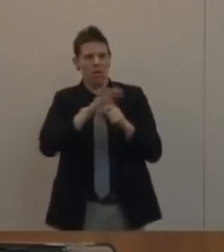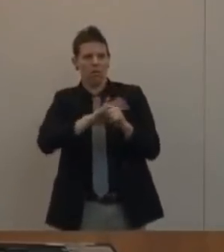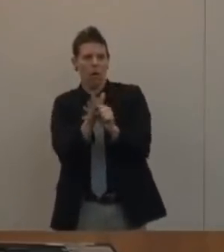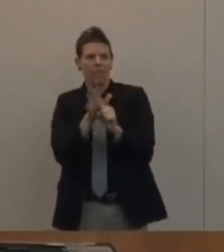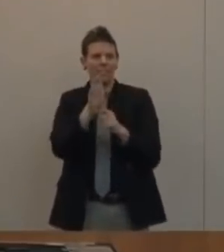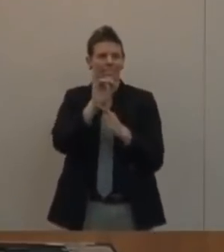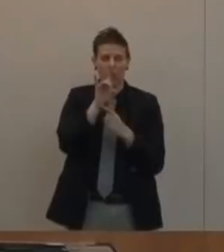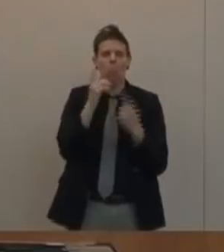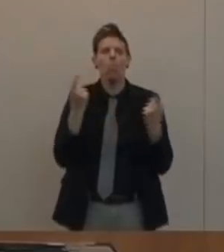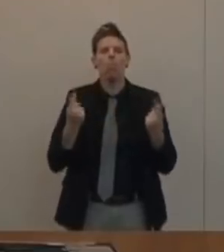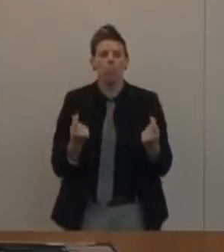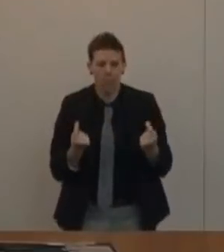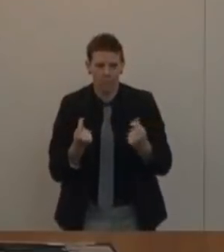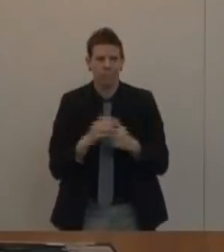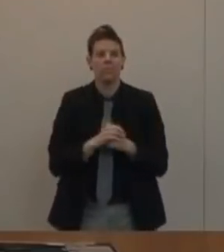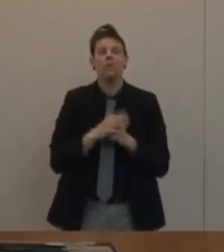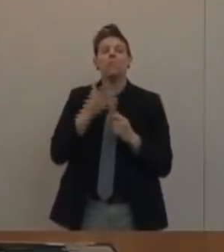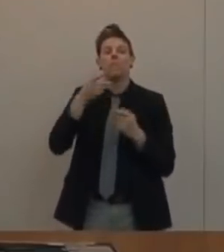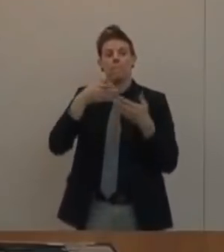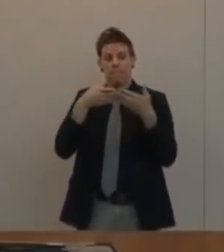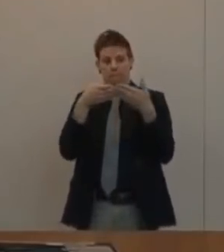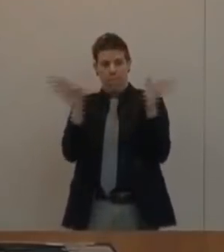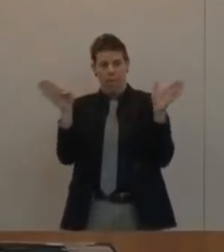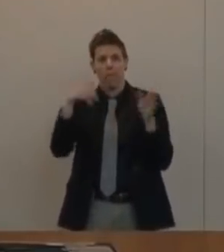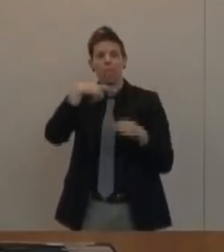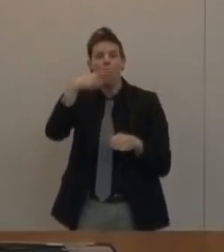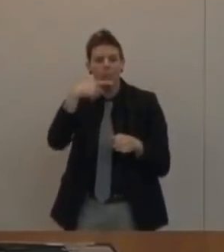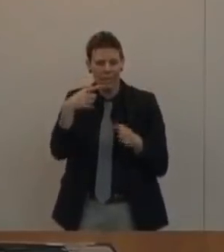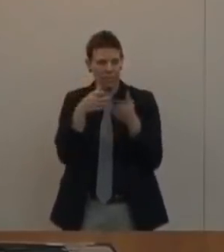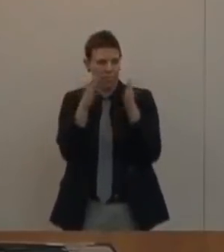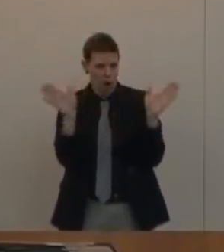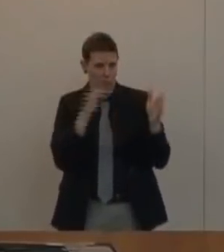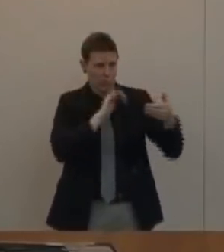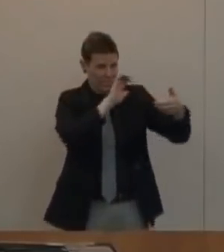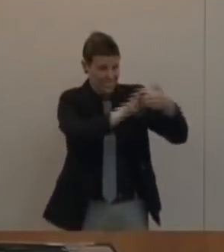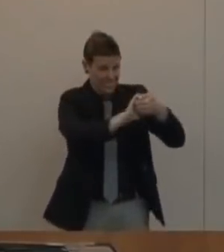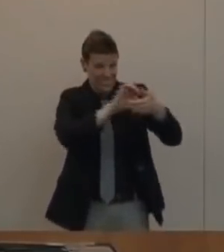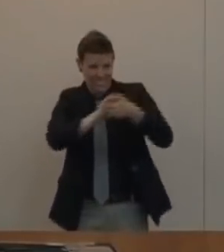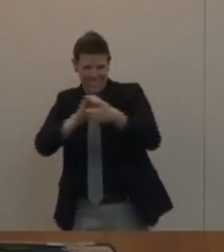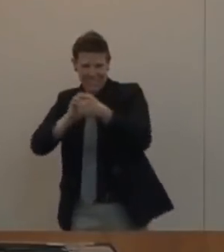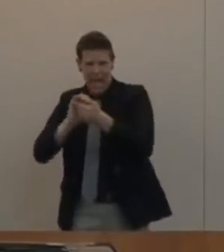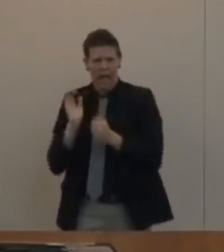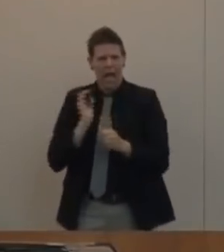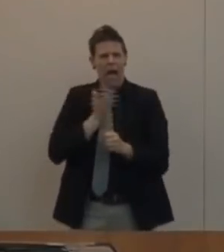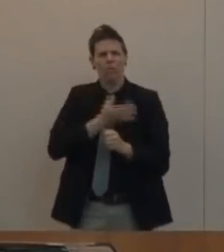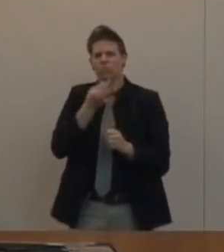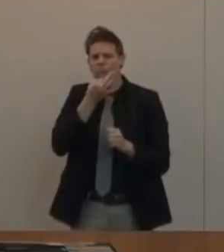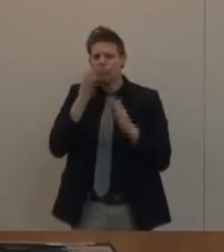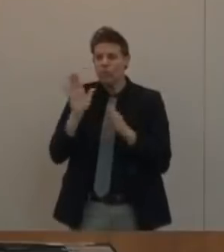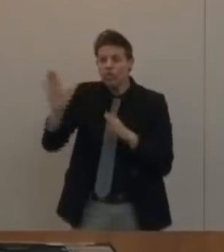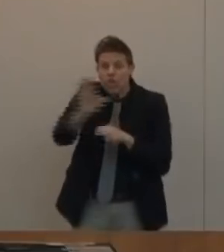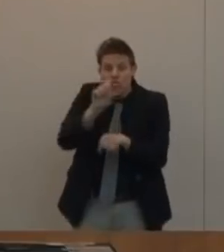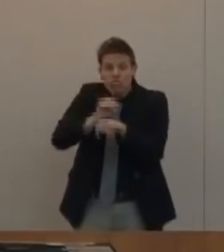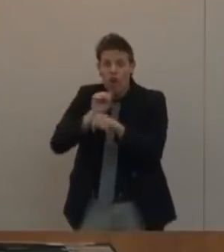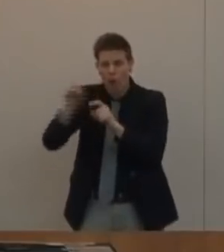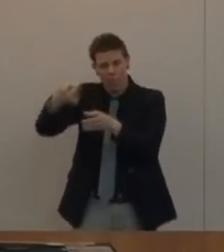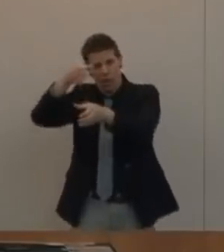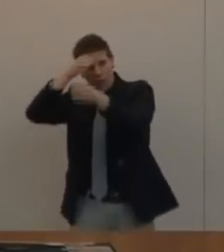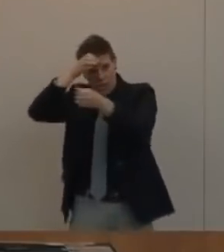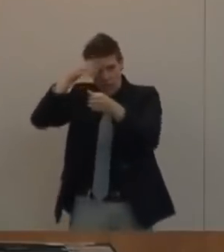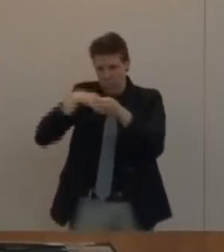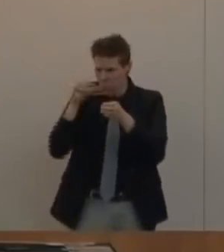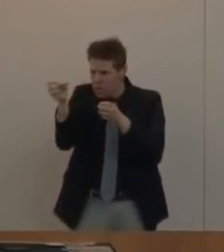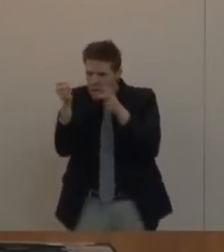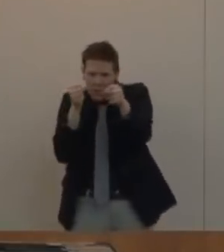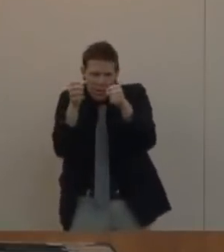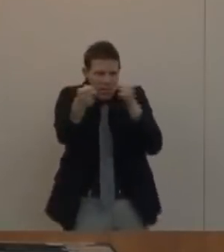partnerships, continuing to leverage our expertise, and wanting and inviting every single